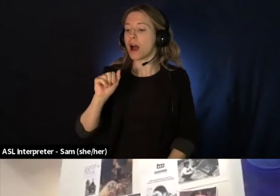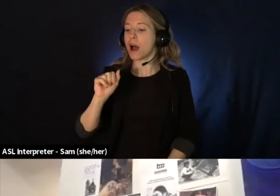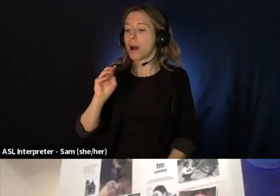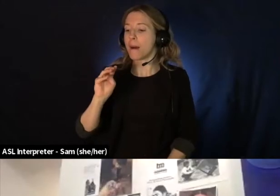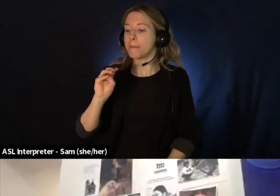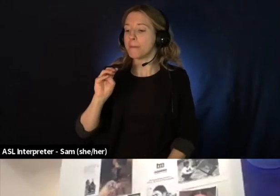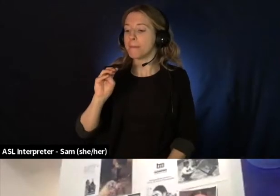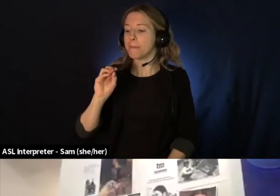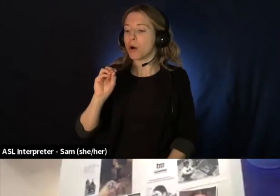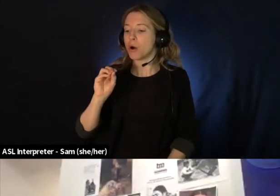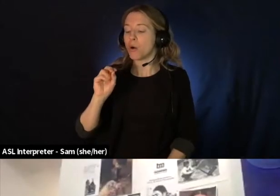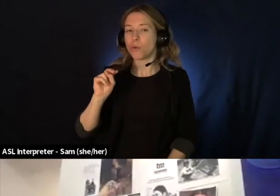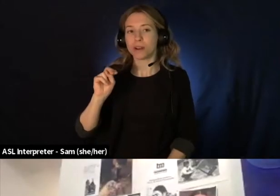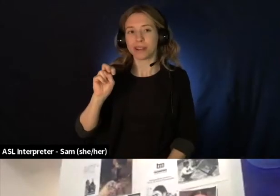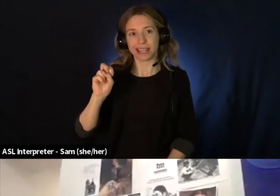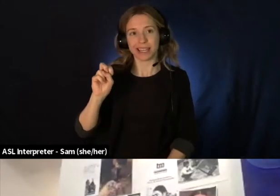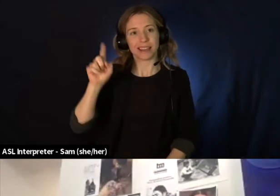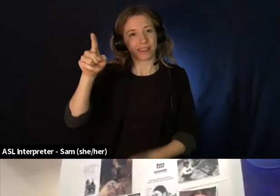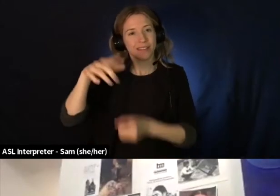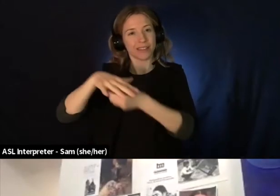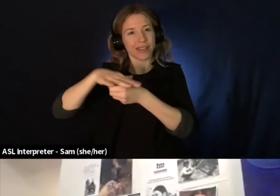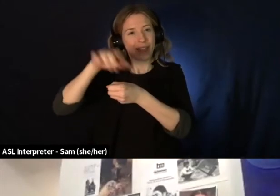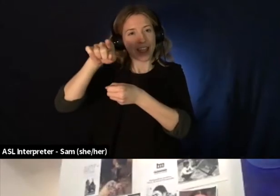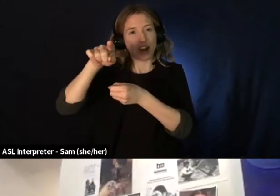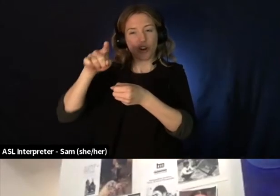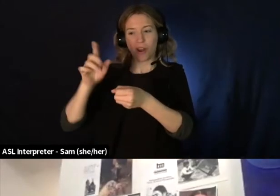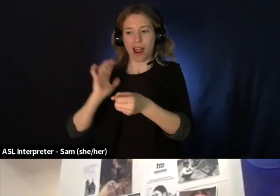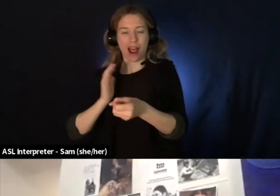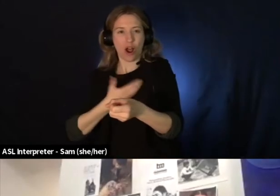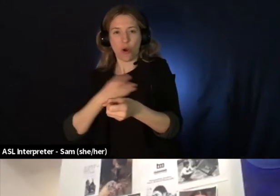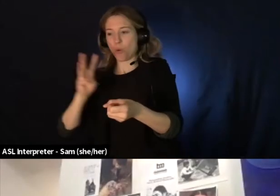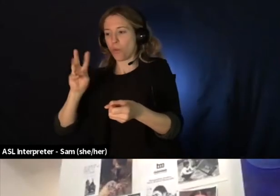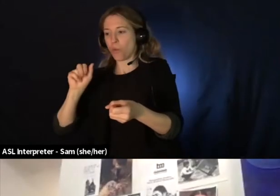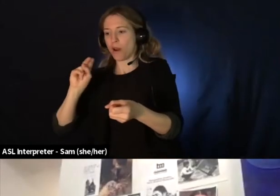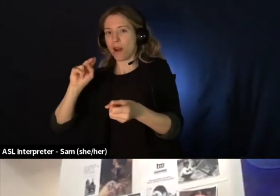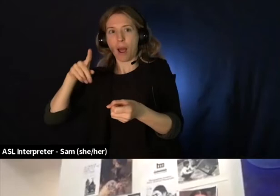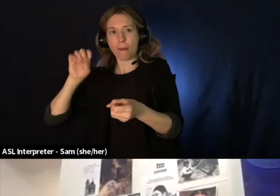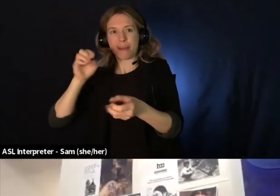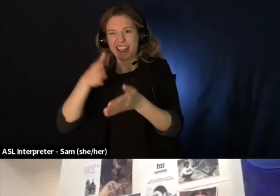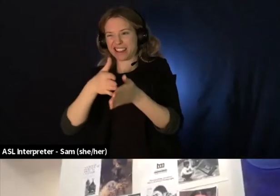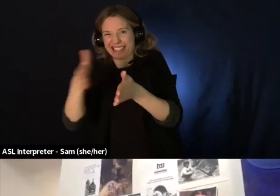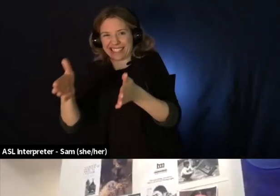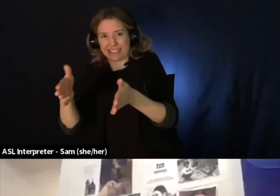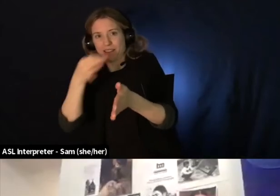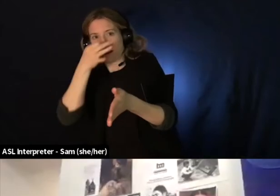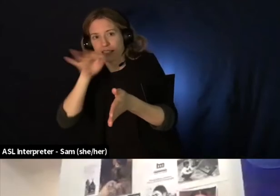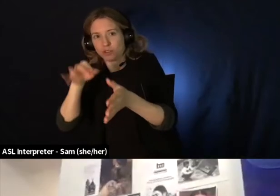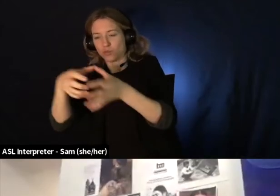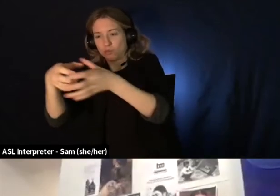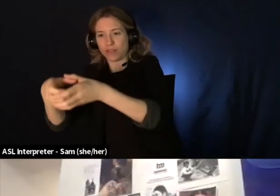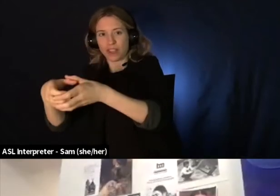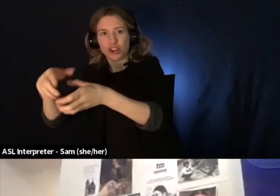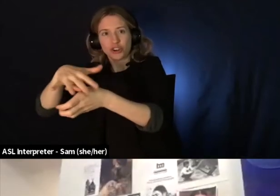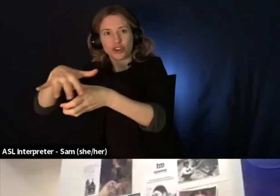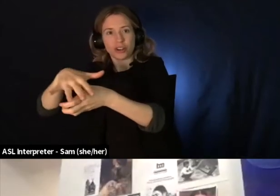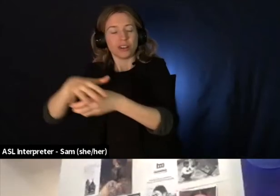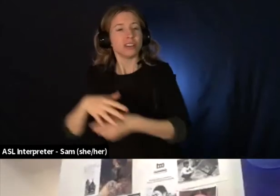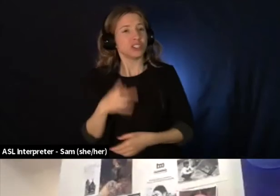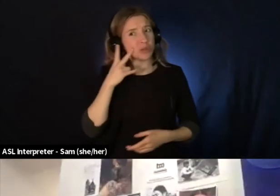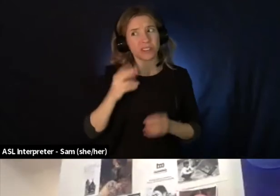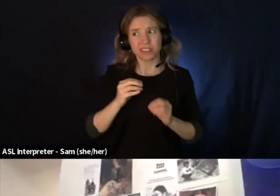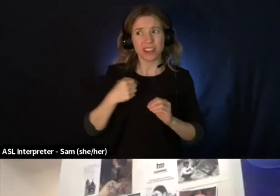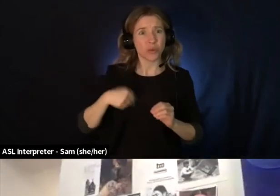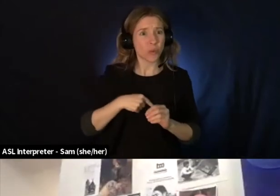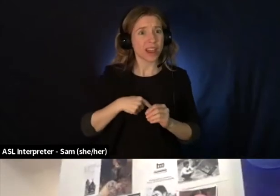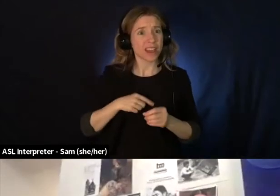place. And when we talk about land acknowledgement, it's become a very important issue for us